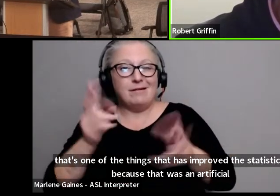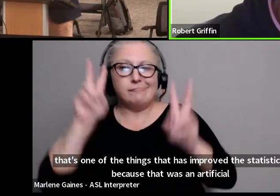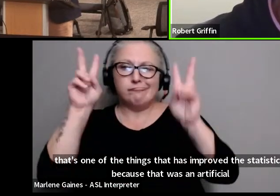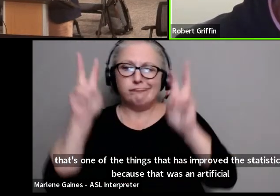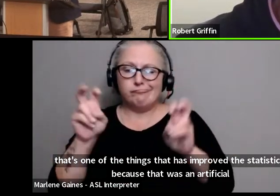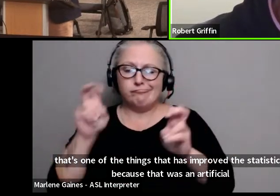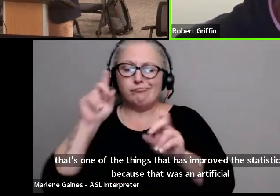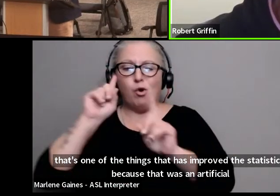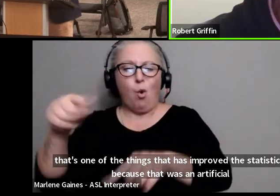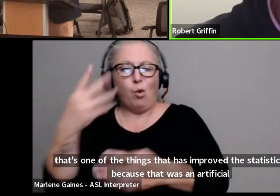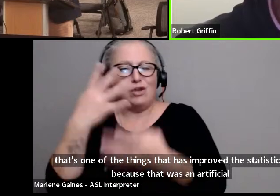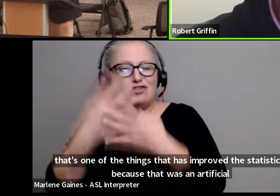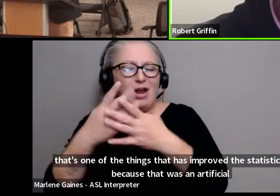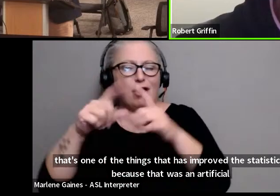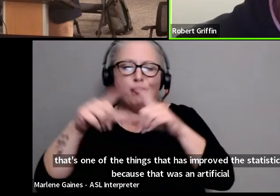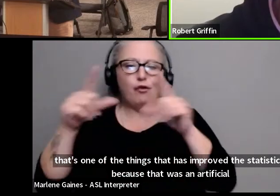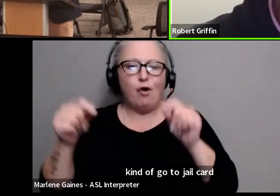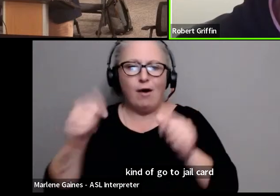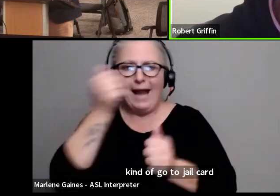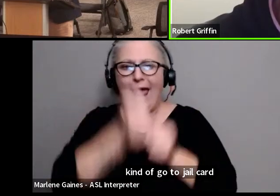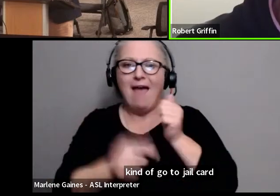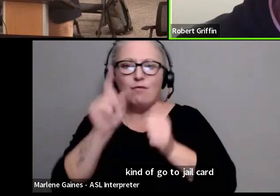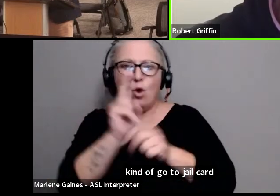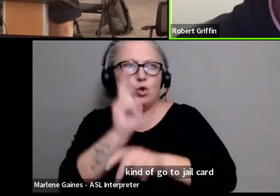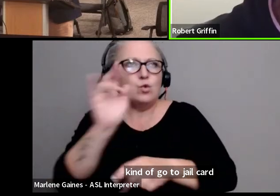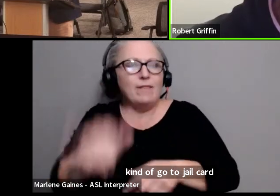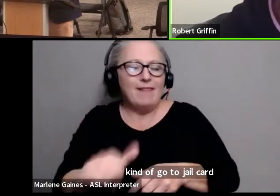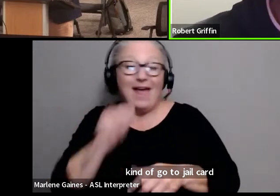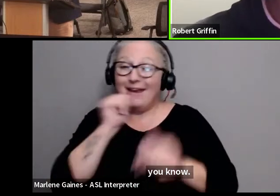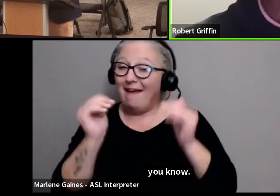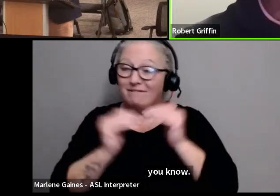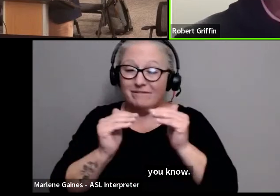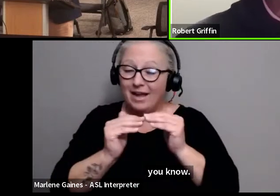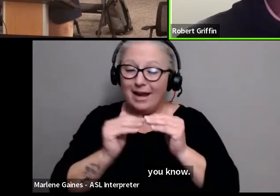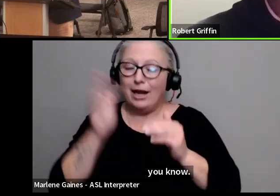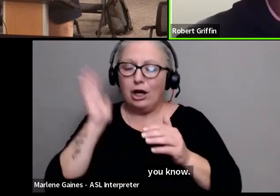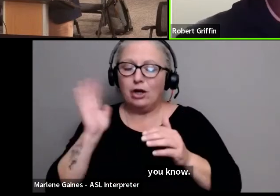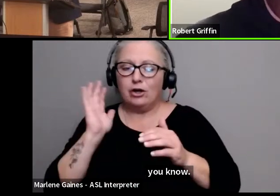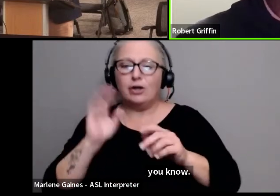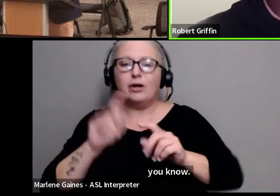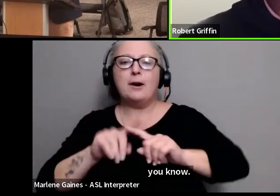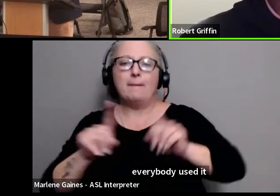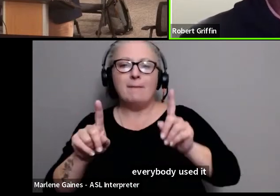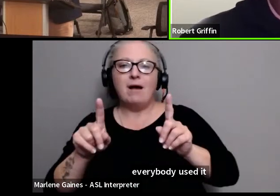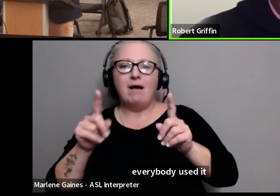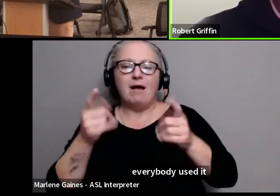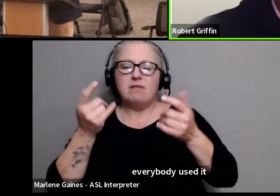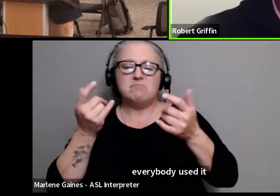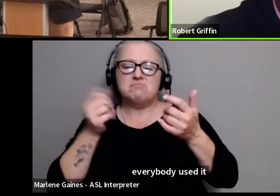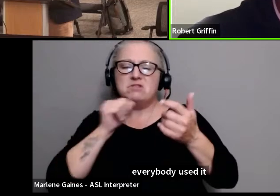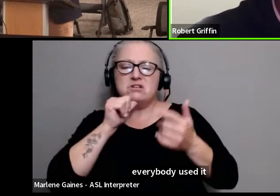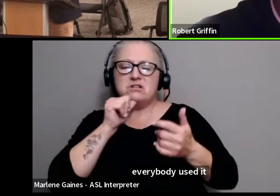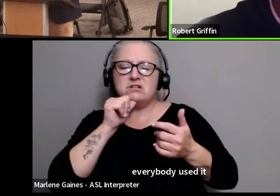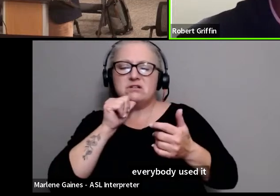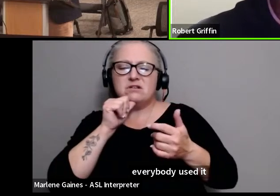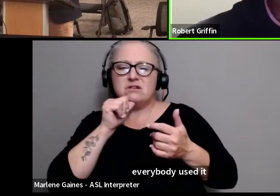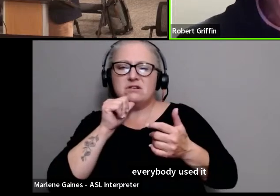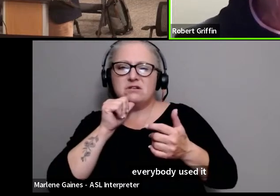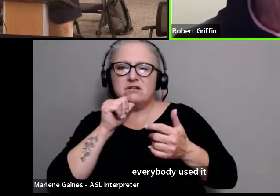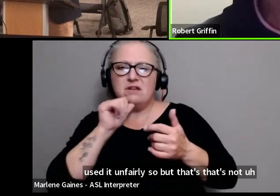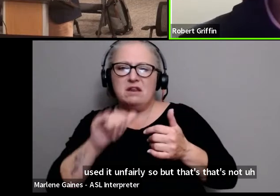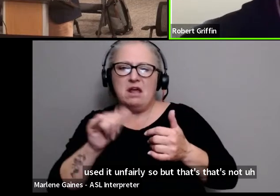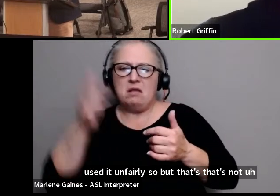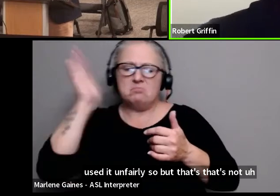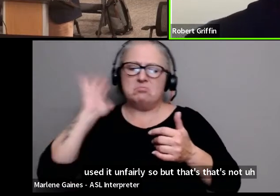card. Everybody used it and unfairly. So, but that's not, that's kind of then.